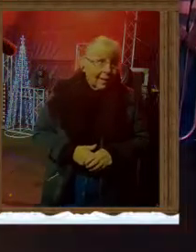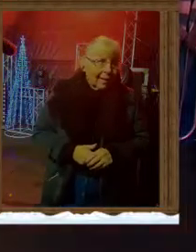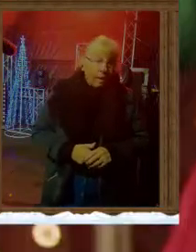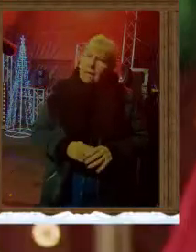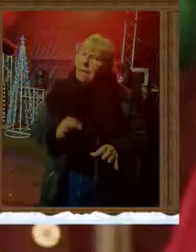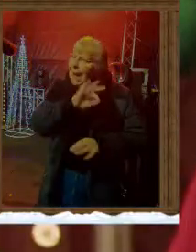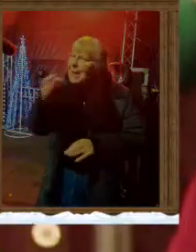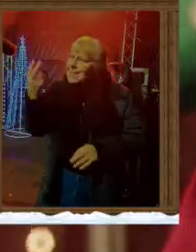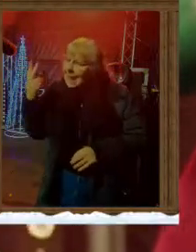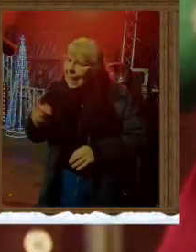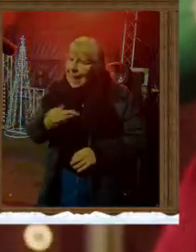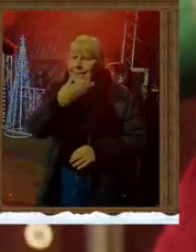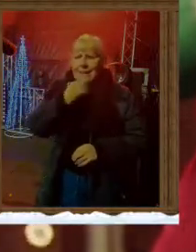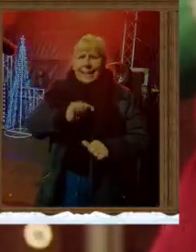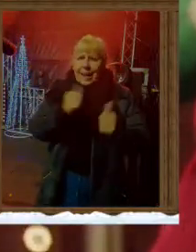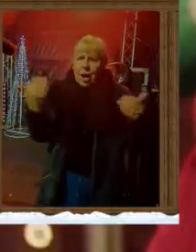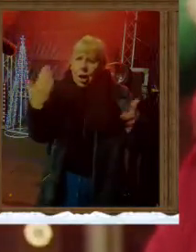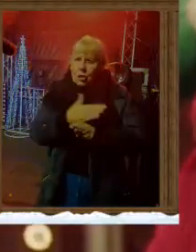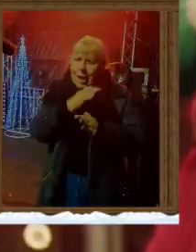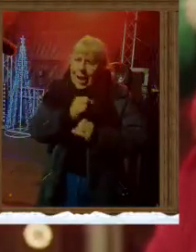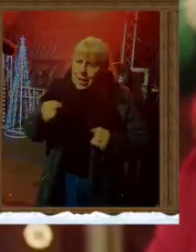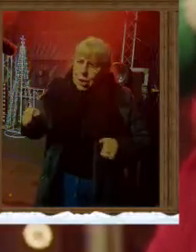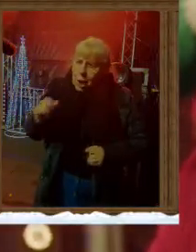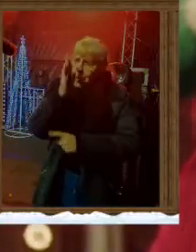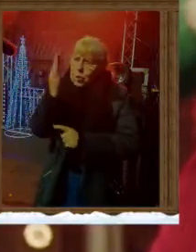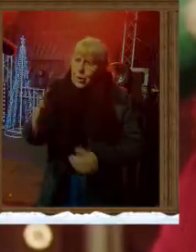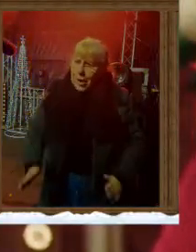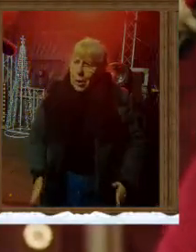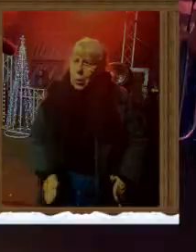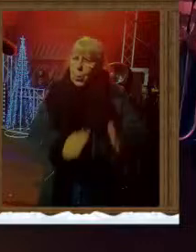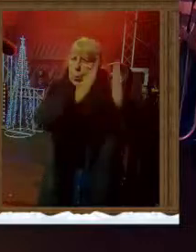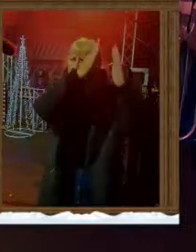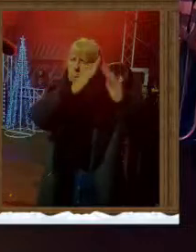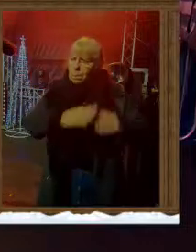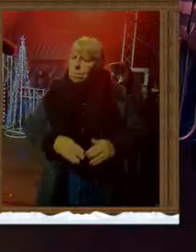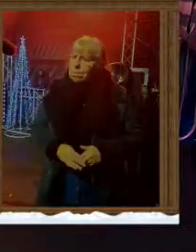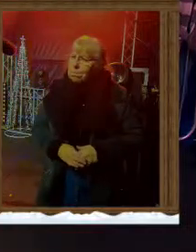Yeah. I said, didn't Santa do a great job lighting up the tree?